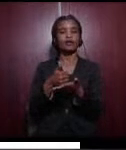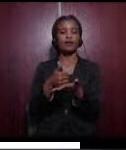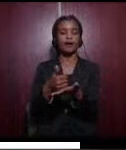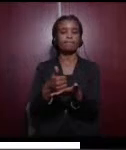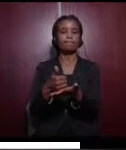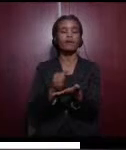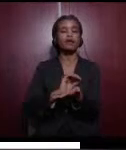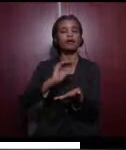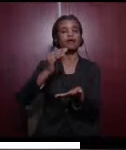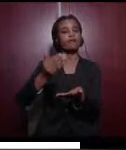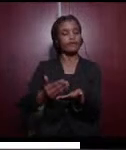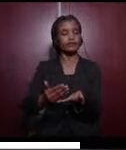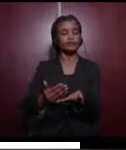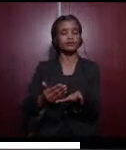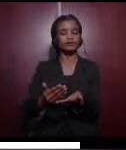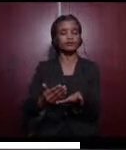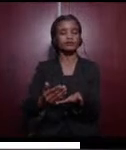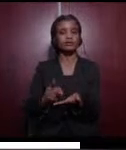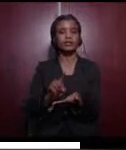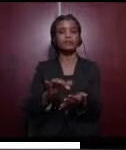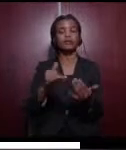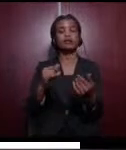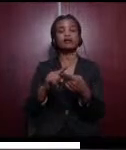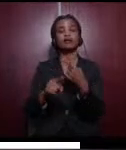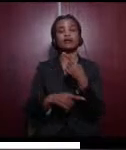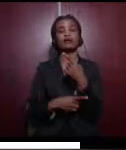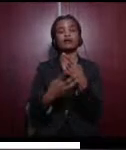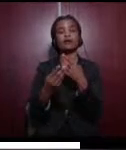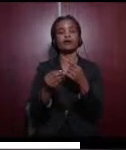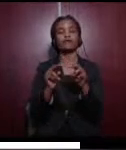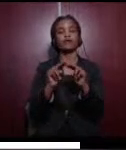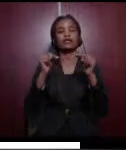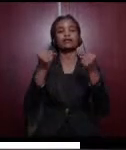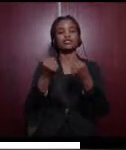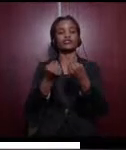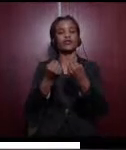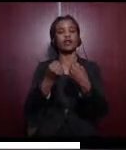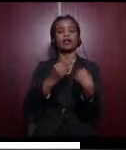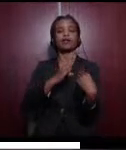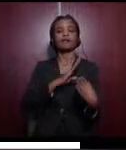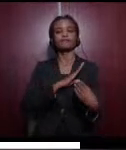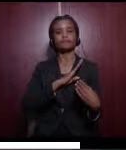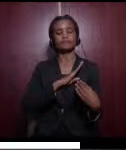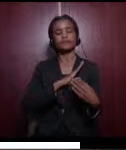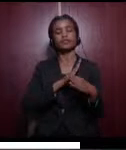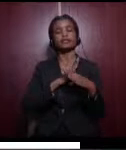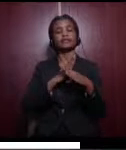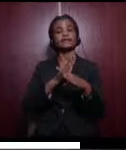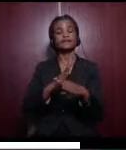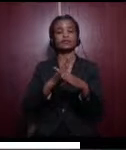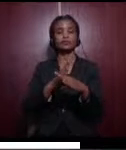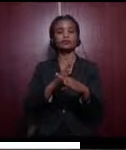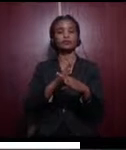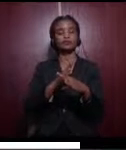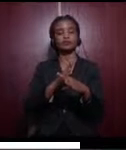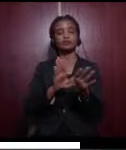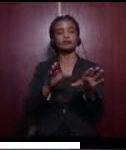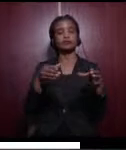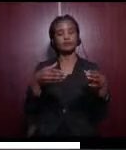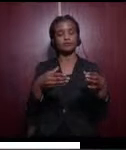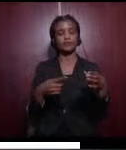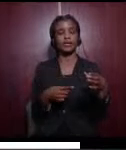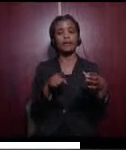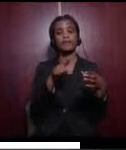particular funds. And then we have, lastly, the National Defence Force Fund, but this one falls within the ambit of